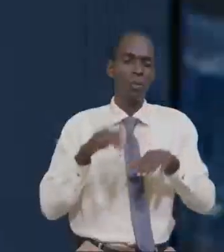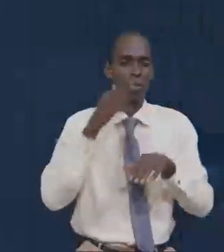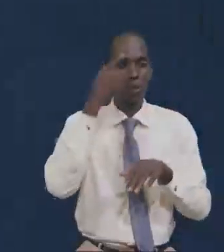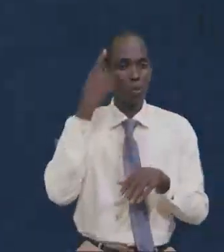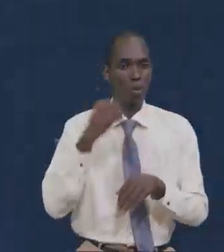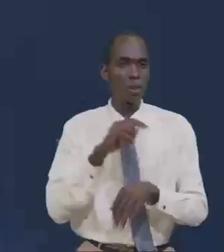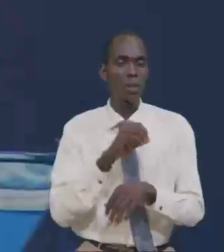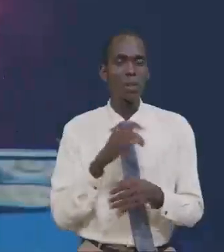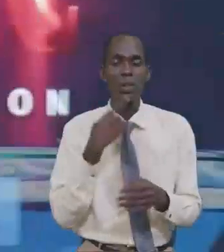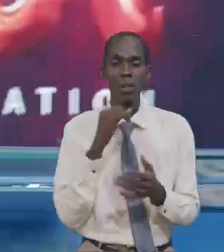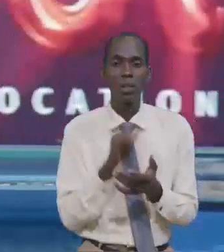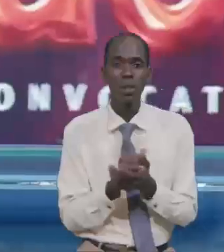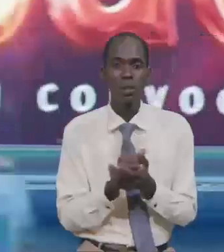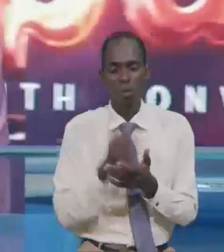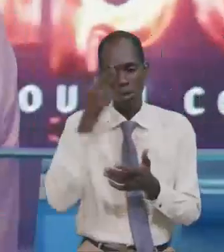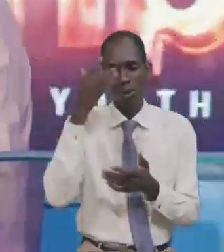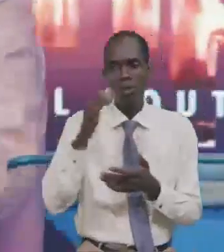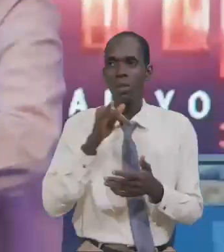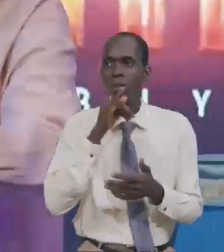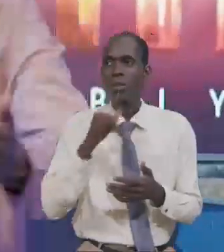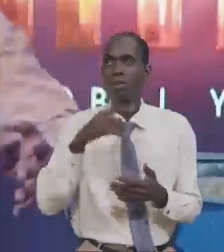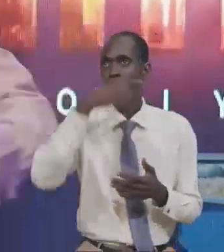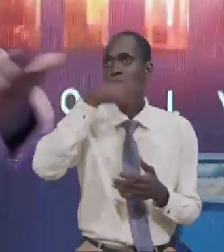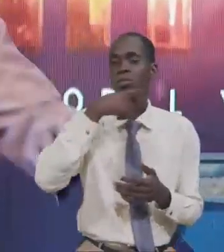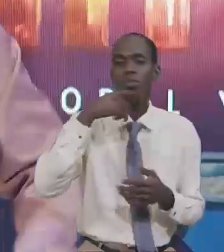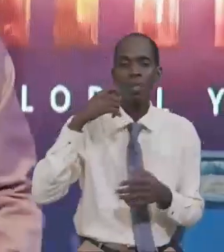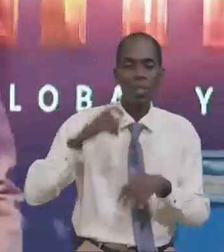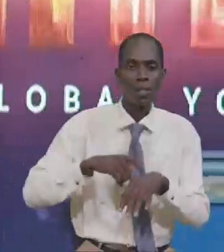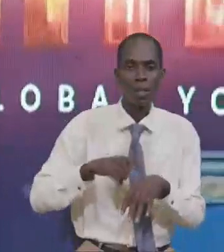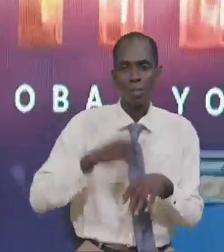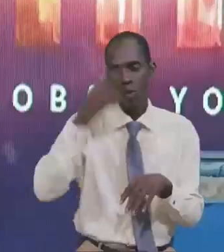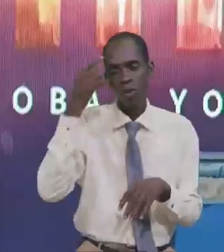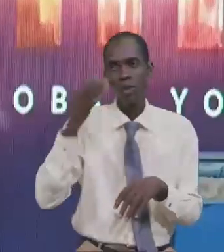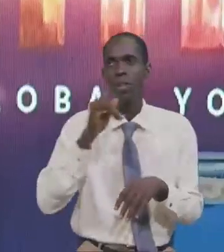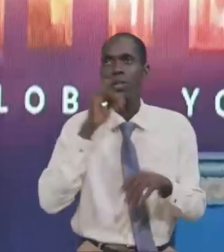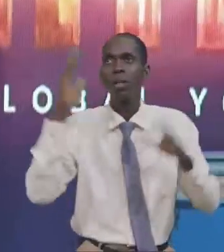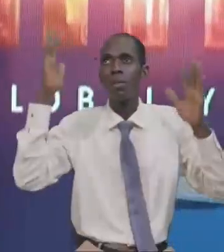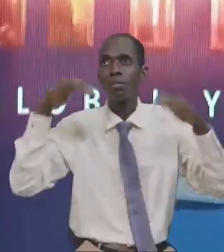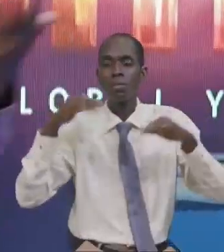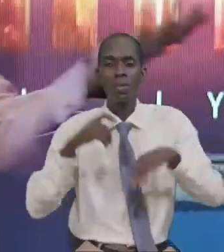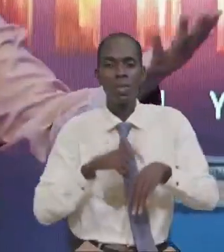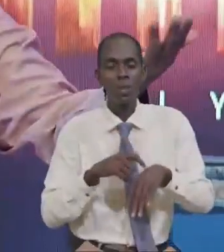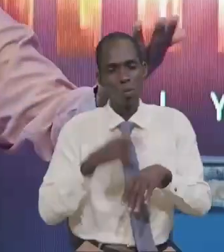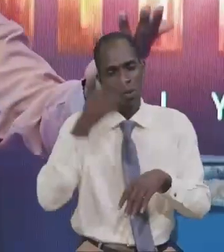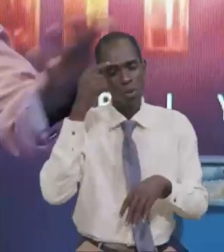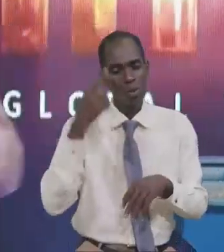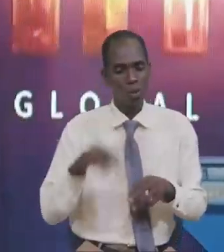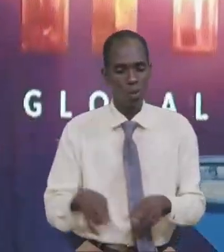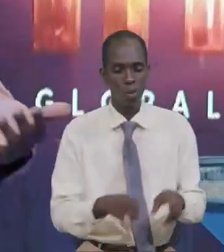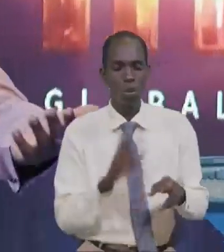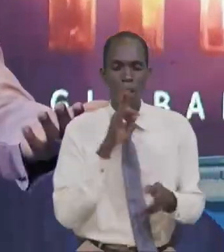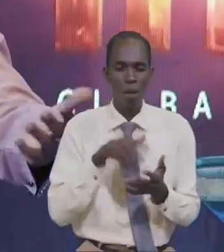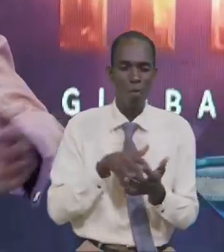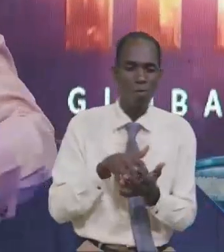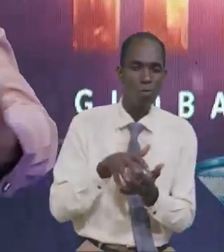because of this and because of that, and because of all the news we're hearing. If you faint and you say, then I don't have